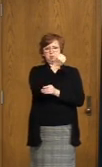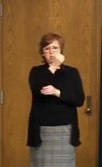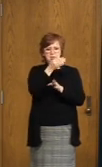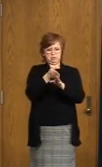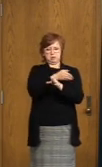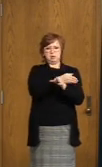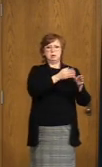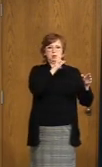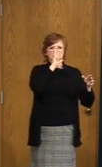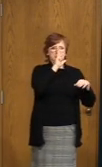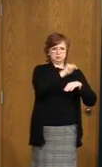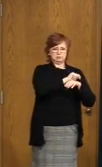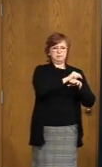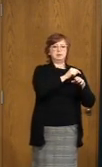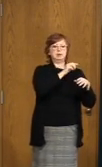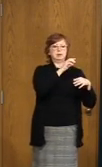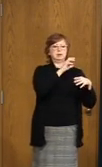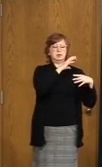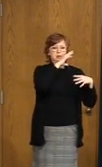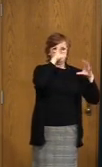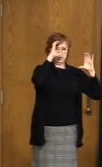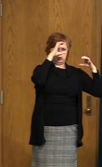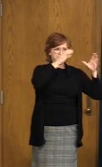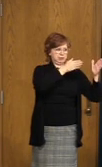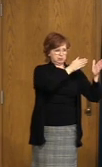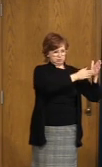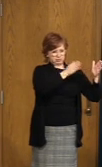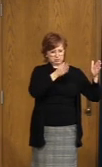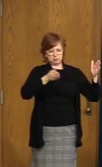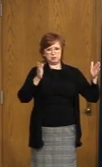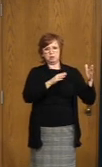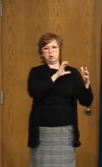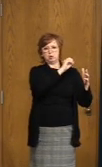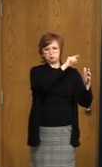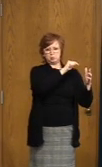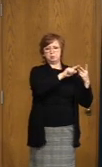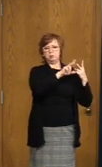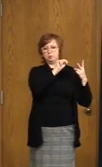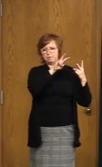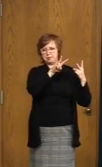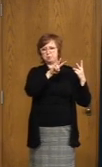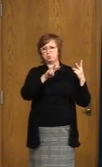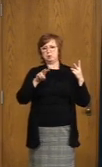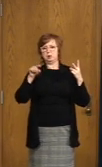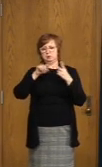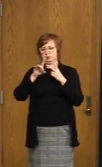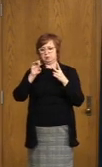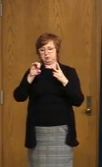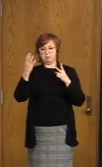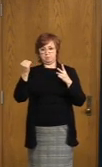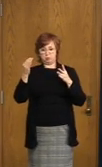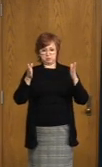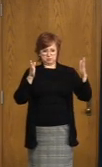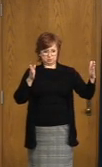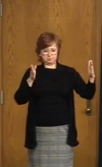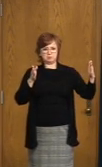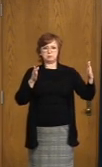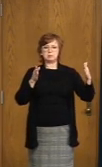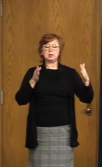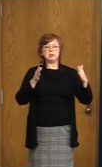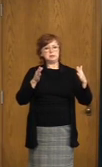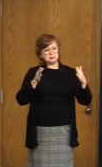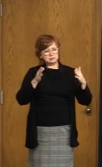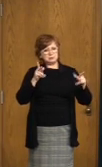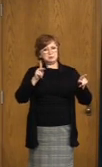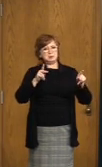over Halloween some increase in transmission because people are meeting multiple, they were having multiple gatherings of